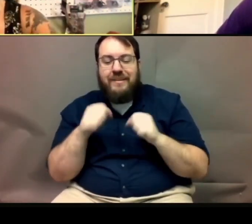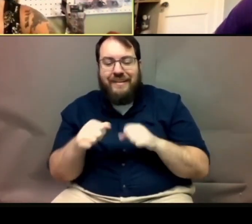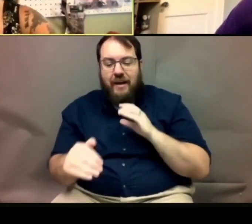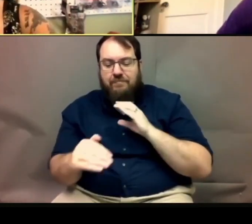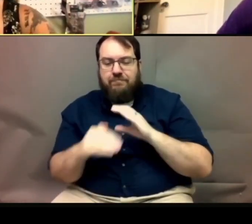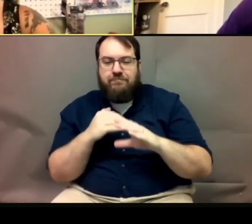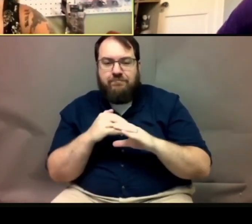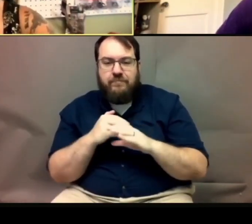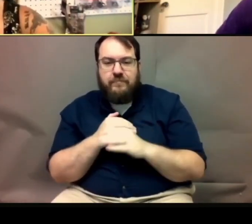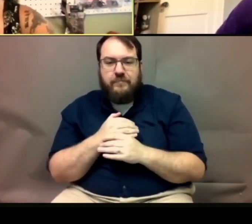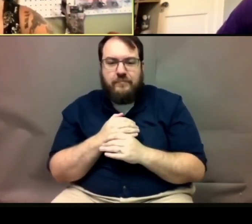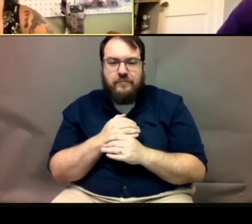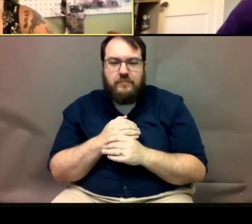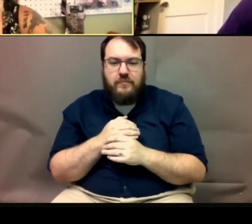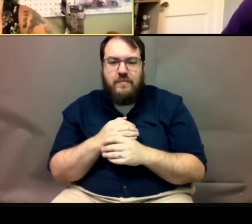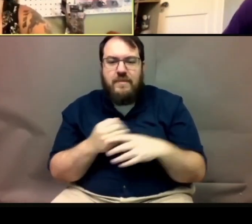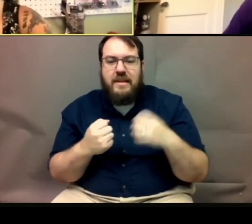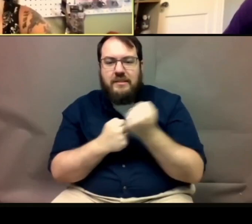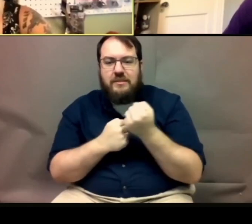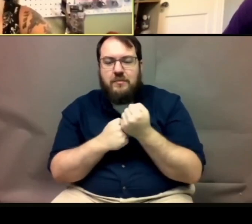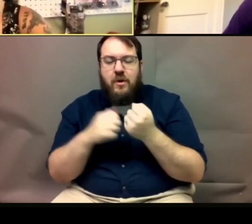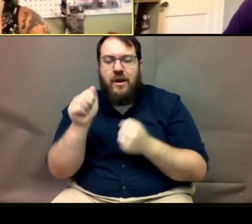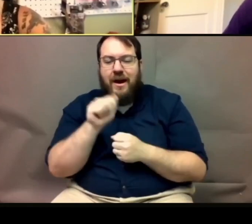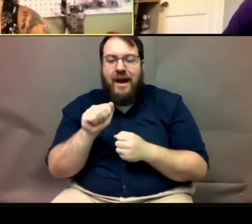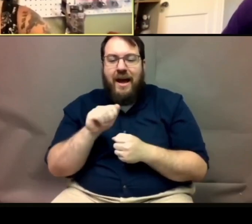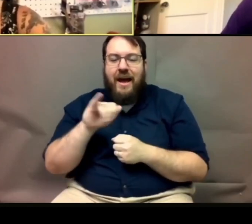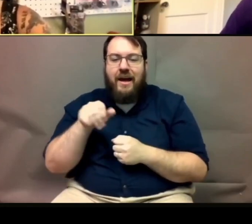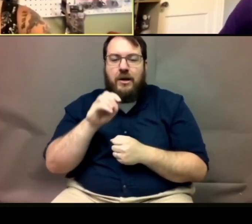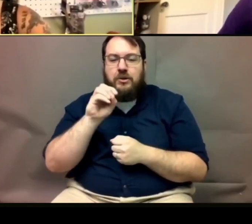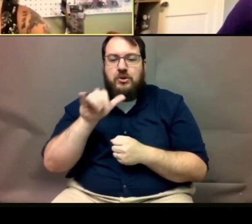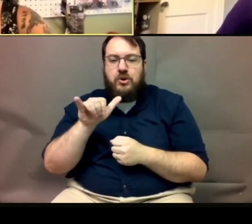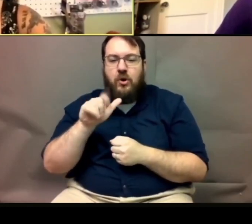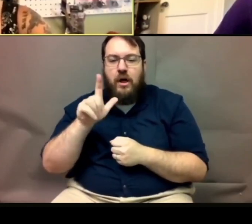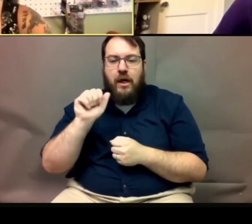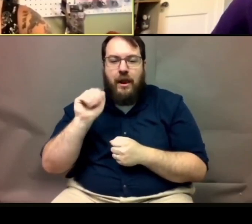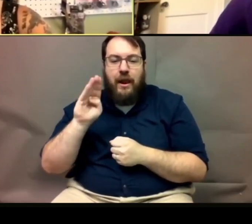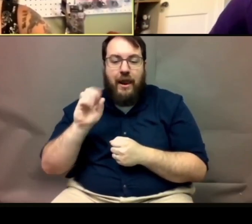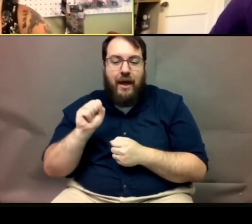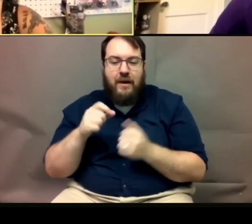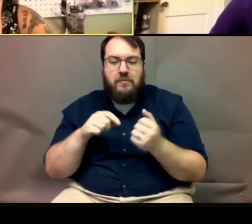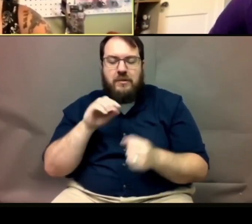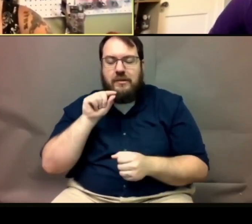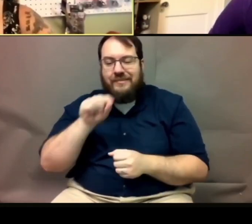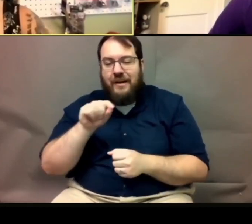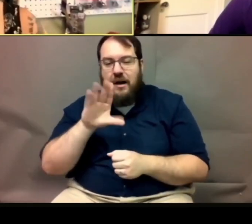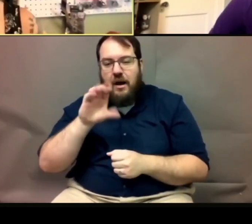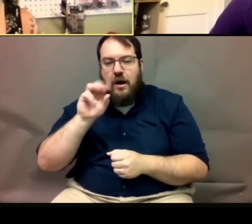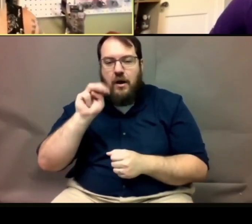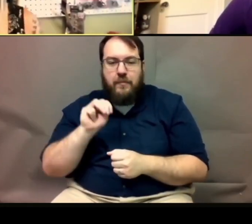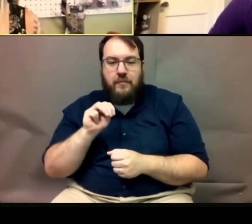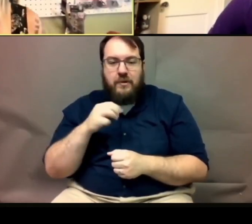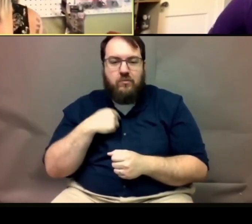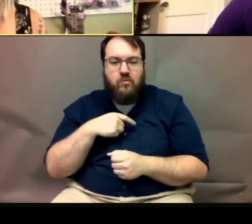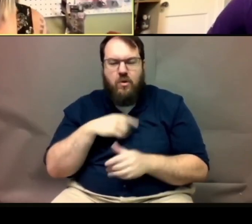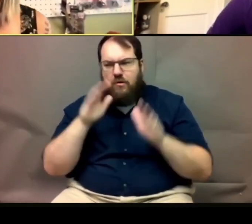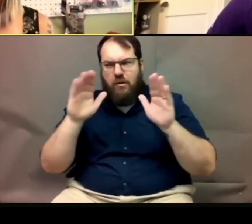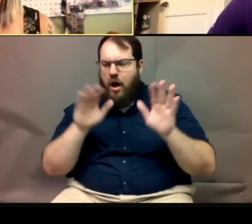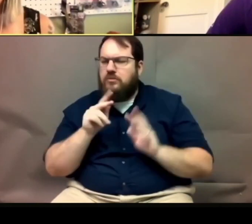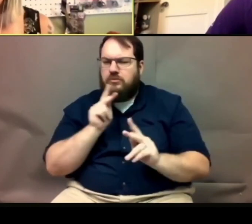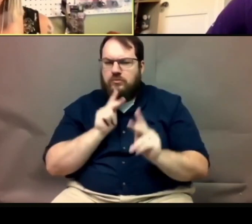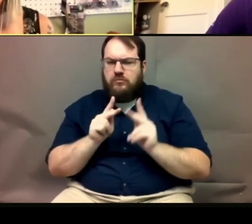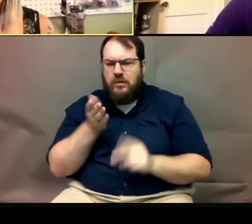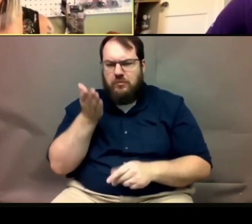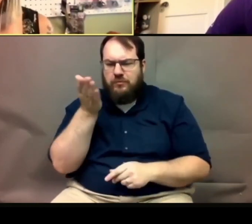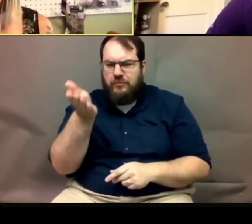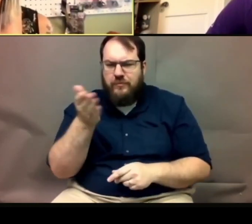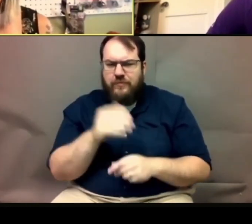us at support@joylabz.com, because we're pretty awesome people over on the Makey Makey team. So is